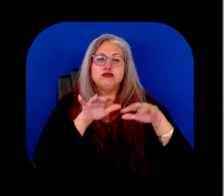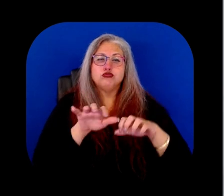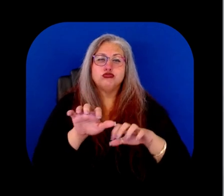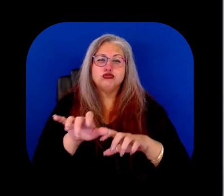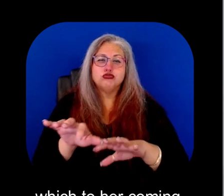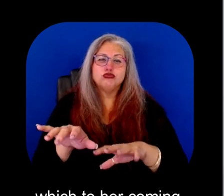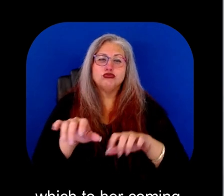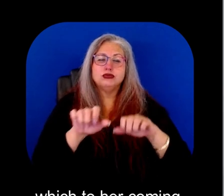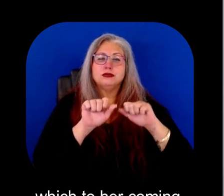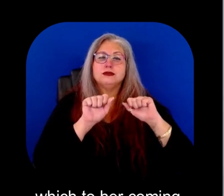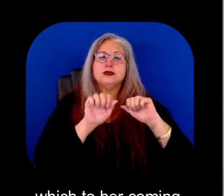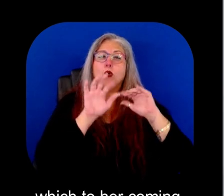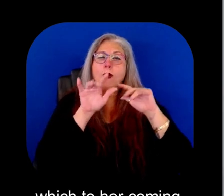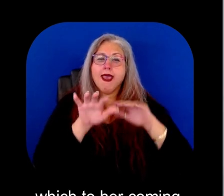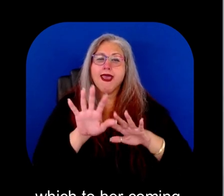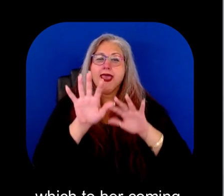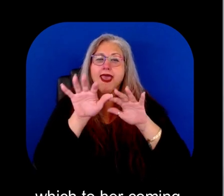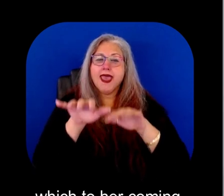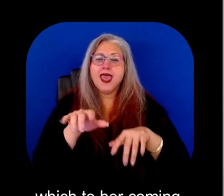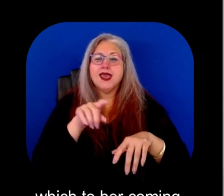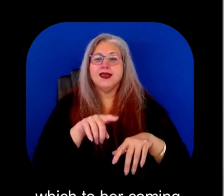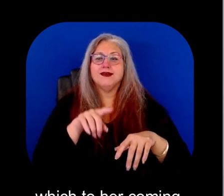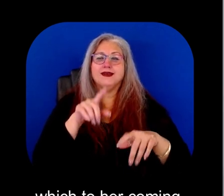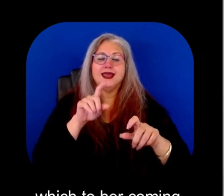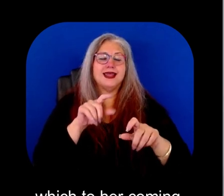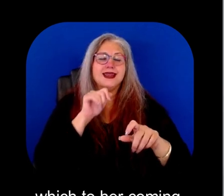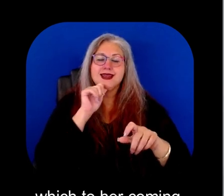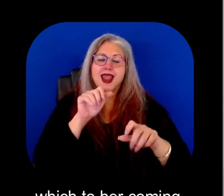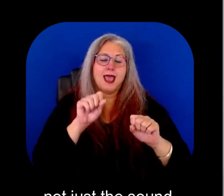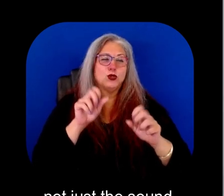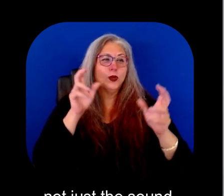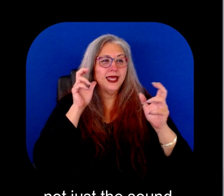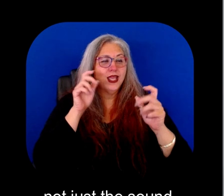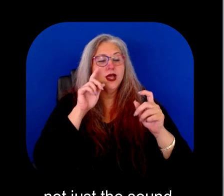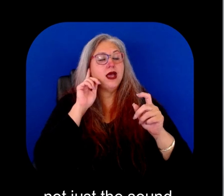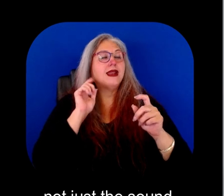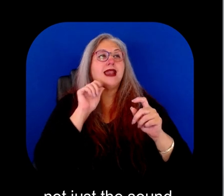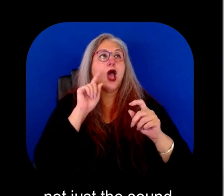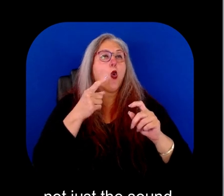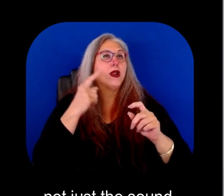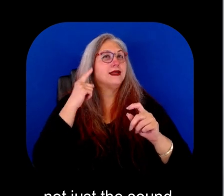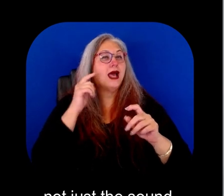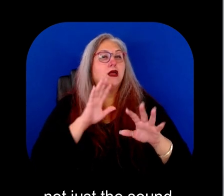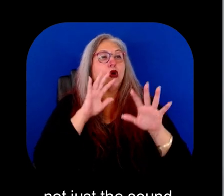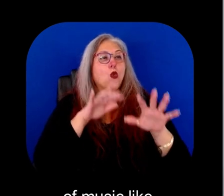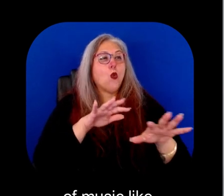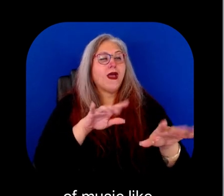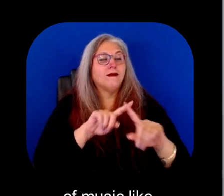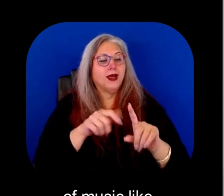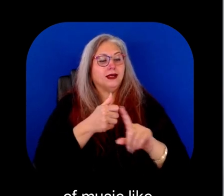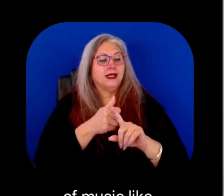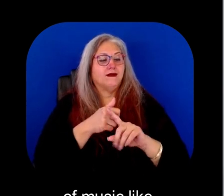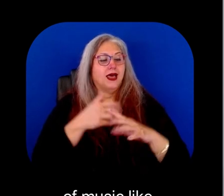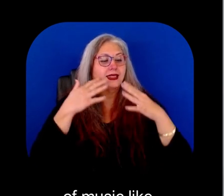not, which to her coming, reaching her ears, it is not just the sound of waves, it's the sound